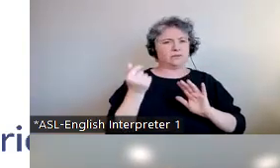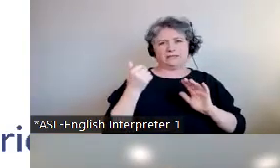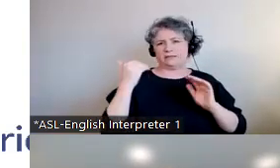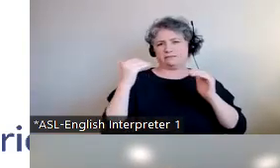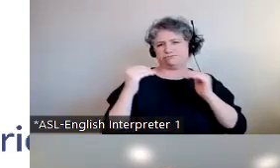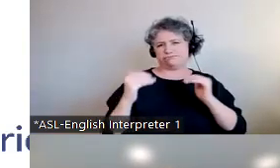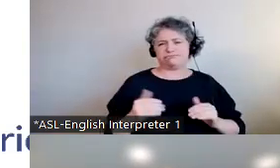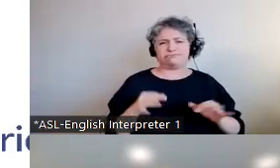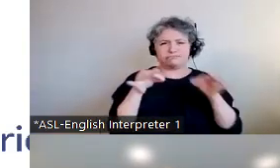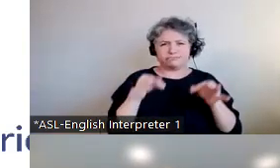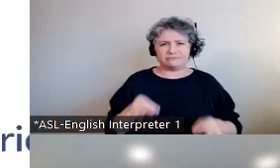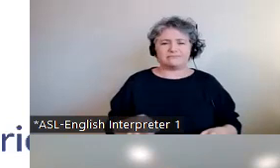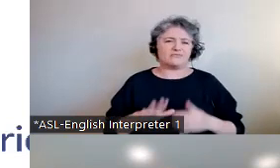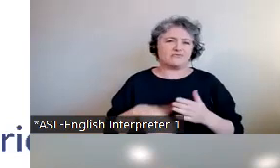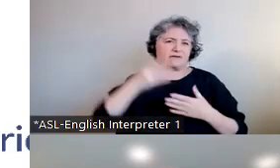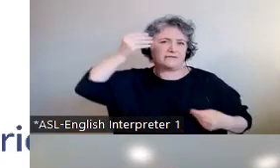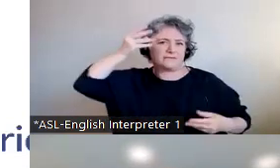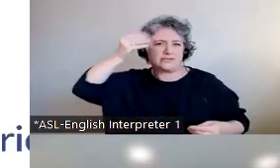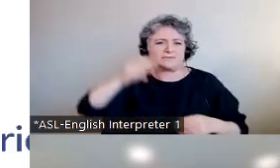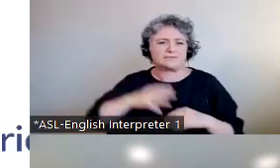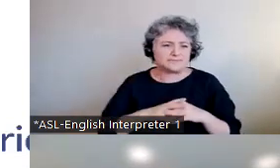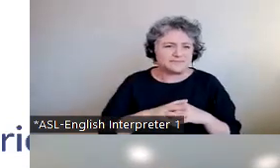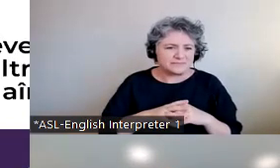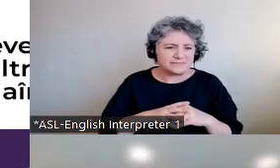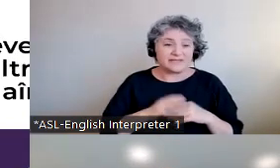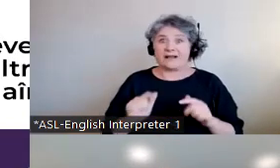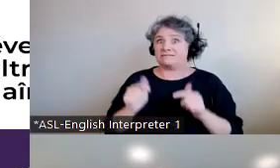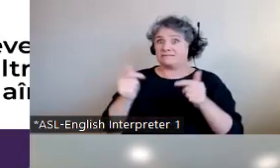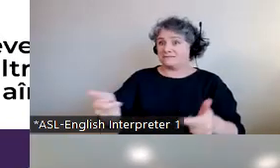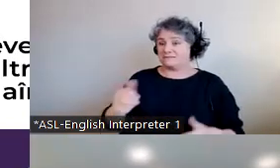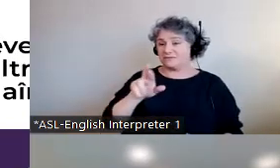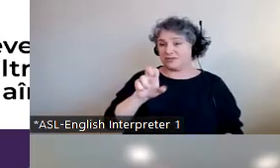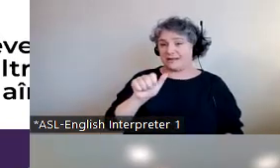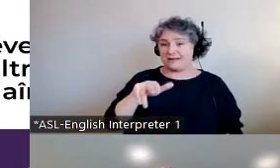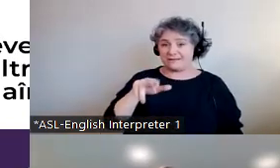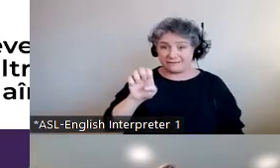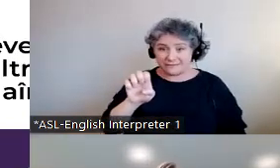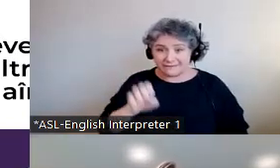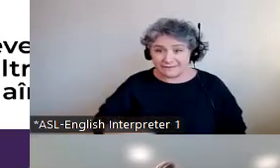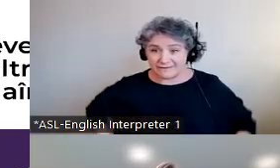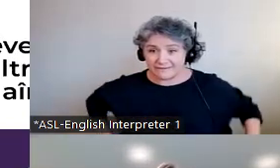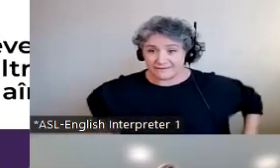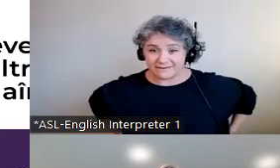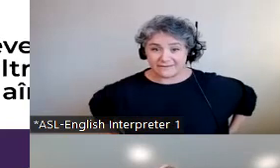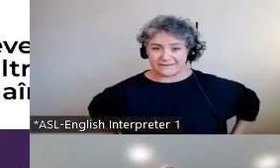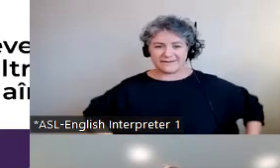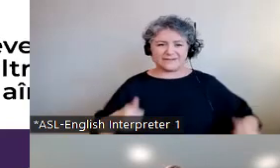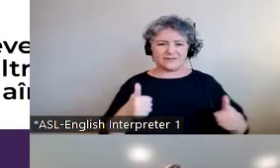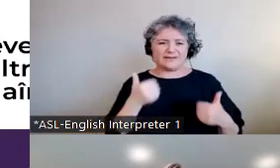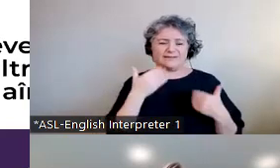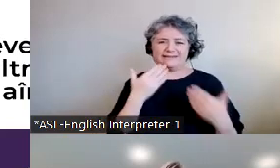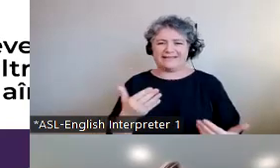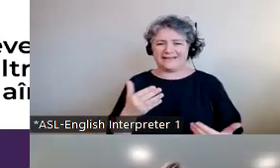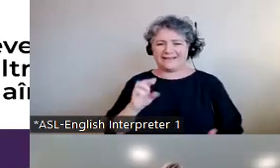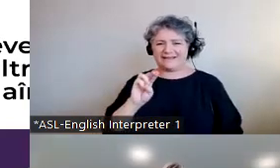of this information. I'm now going to hand the floor back over to you, Ryan. Great. Thank you, Megan. And yes, and I